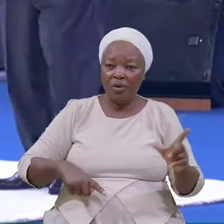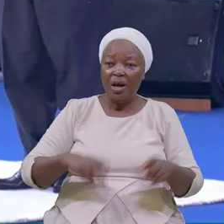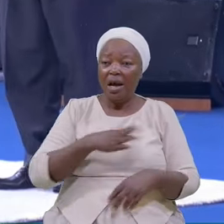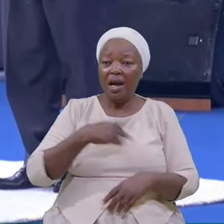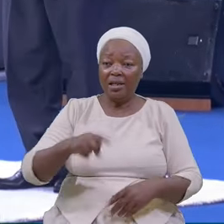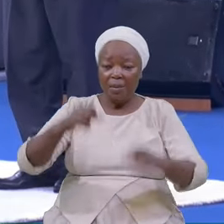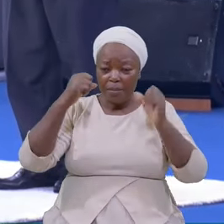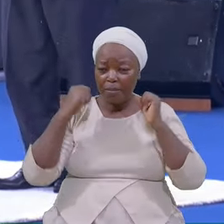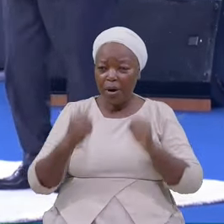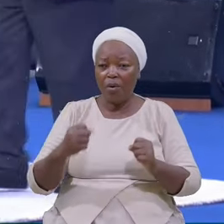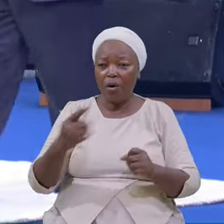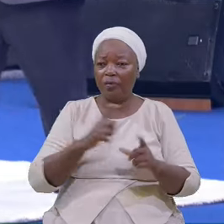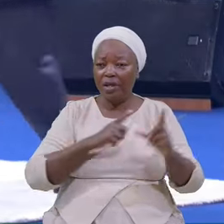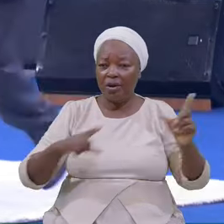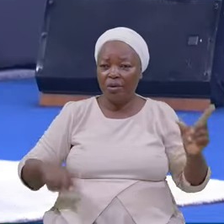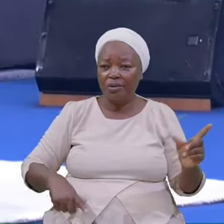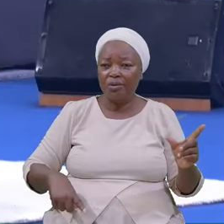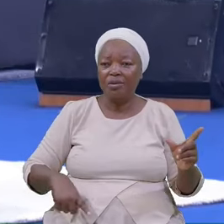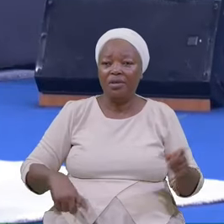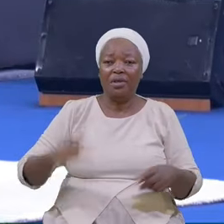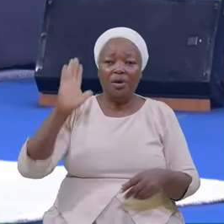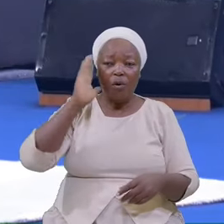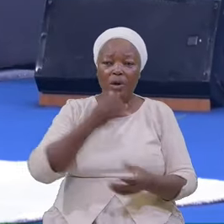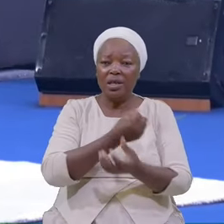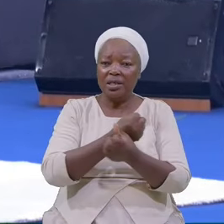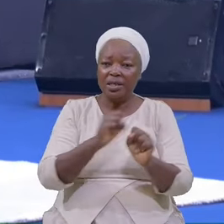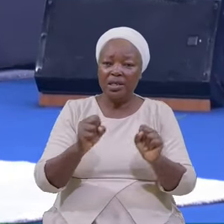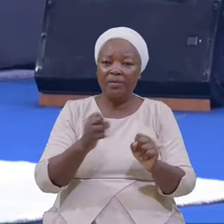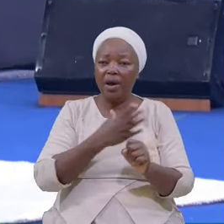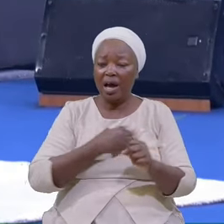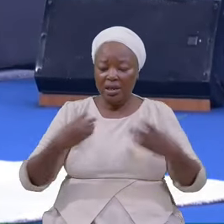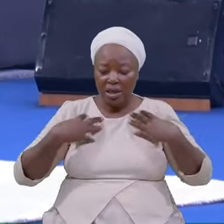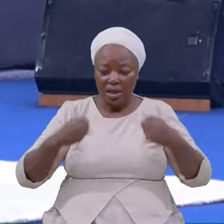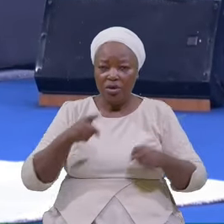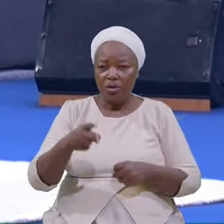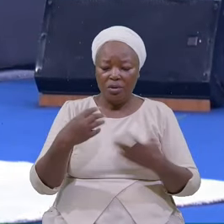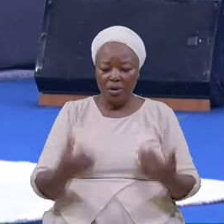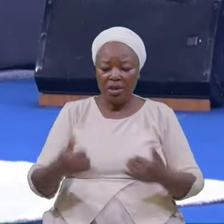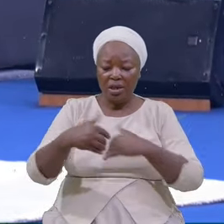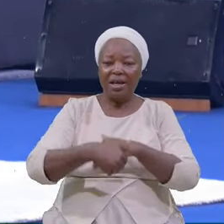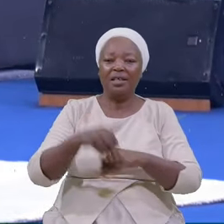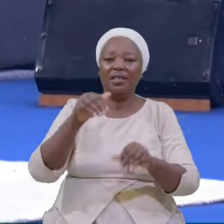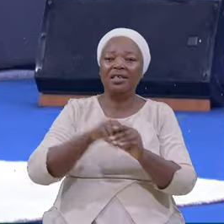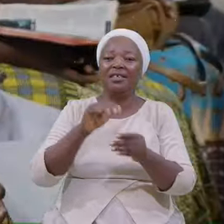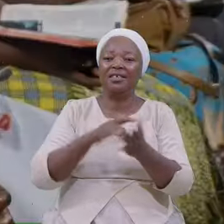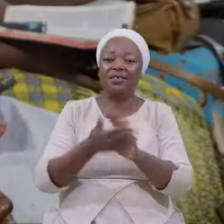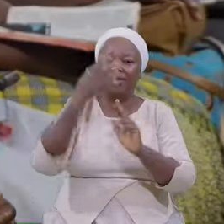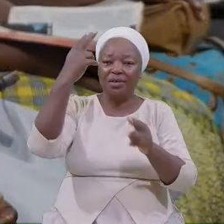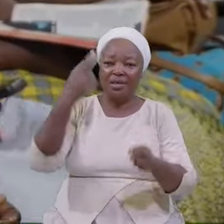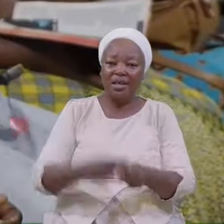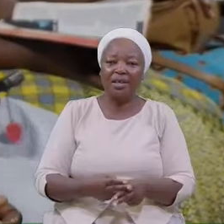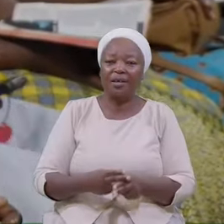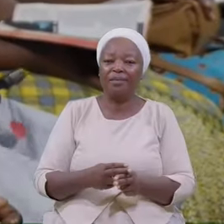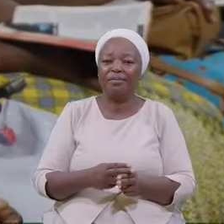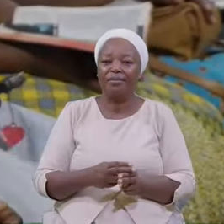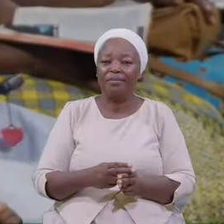power of the Lord. La puissance du Seigneur will save and heal you tonight. Jesus. Guérir et vous